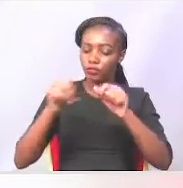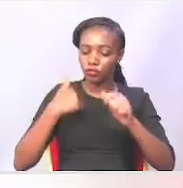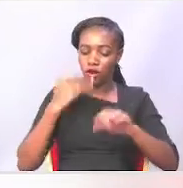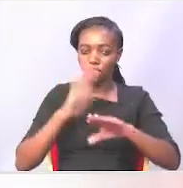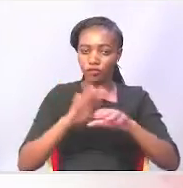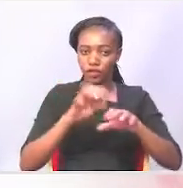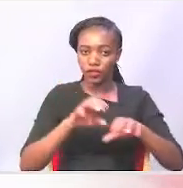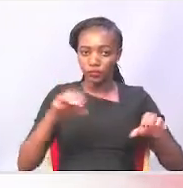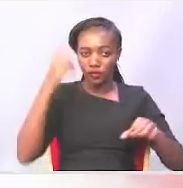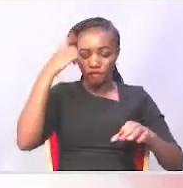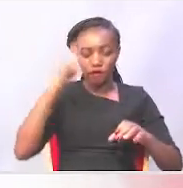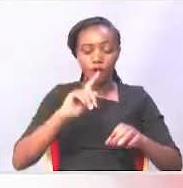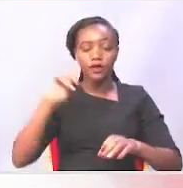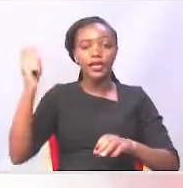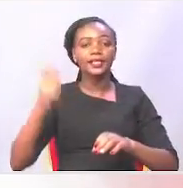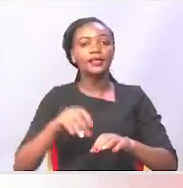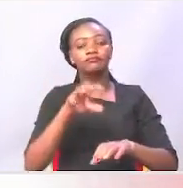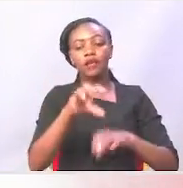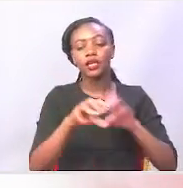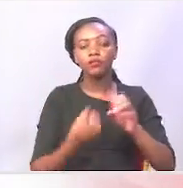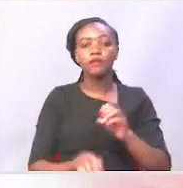Kenyan livestock products.